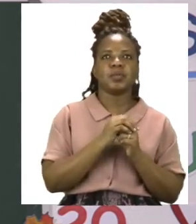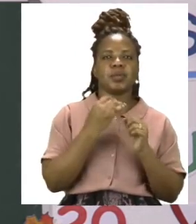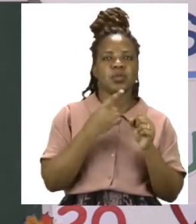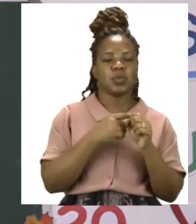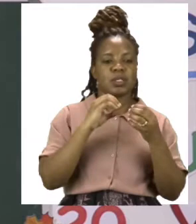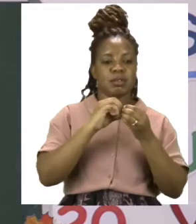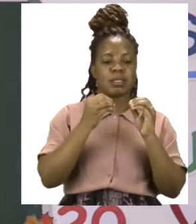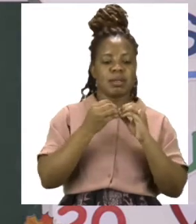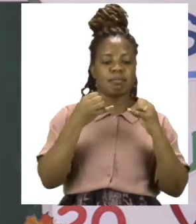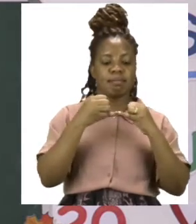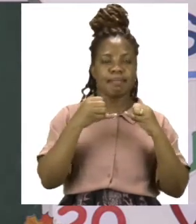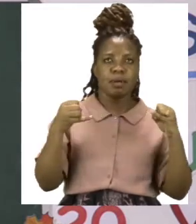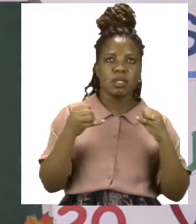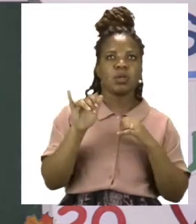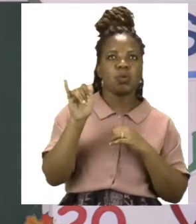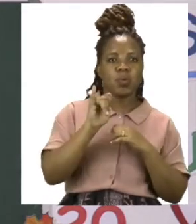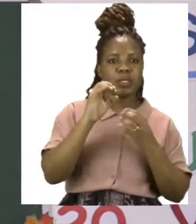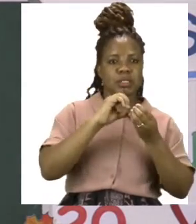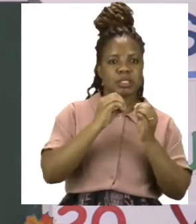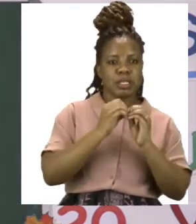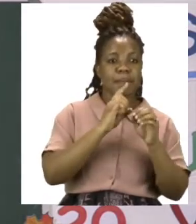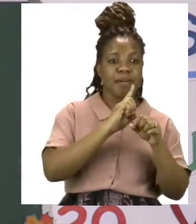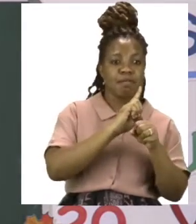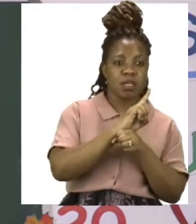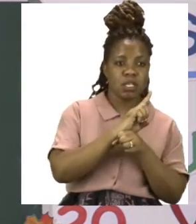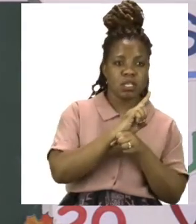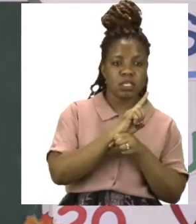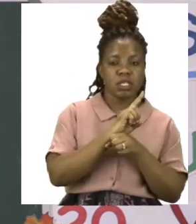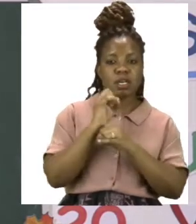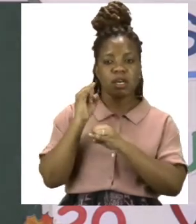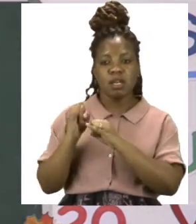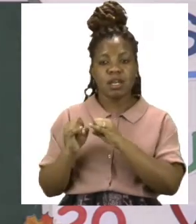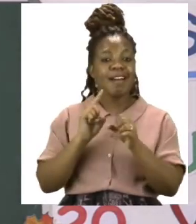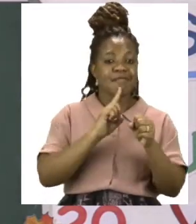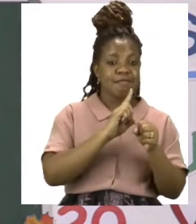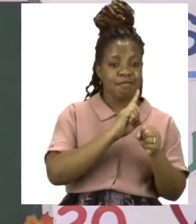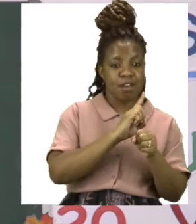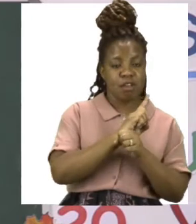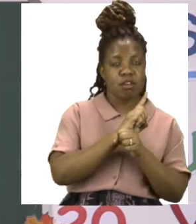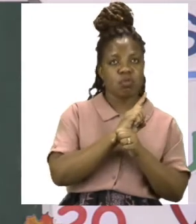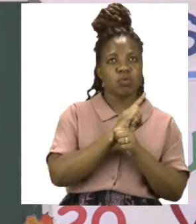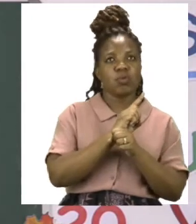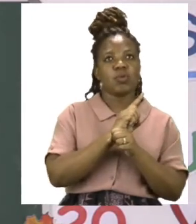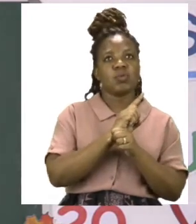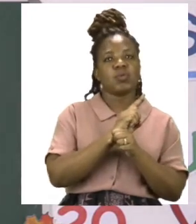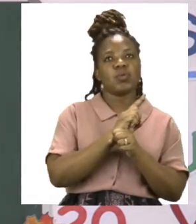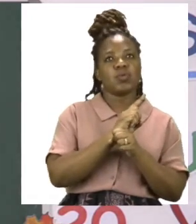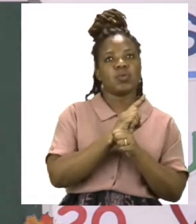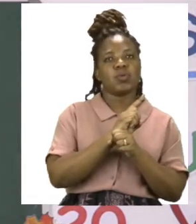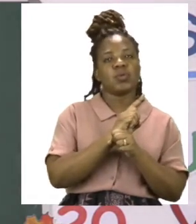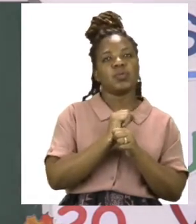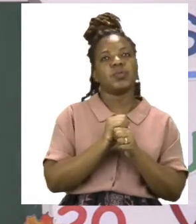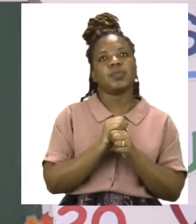is bigger than 1 for 16, which will be higher in the air. Take your time with this one. It